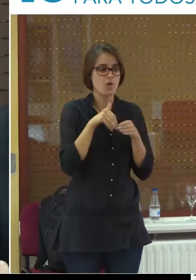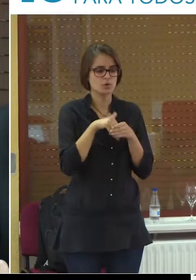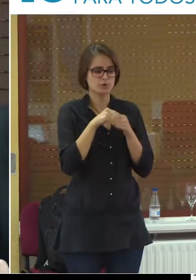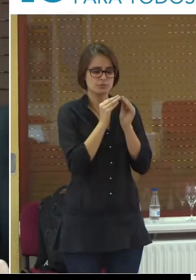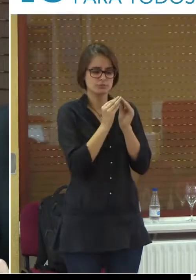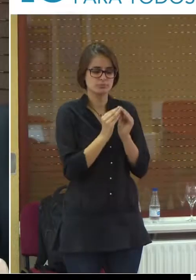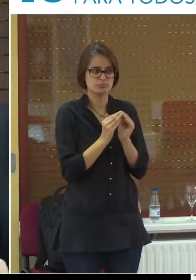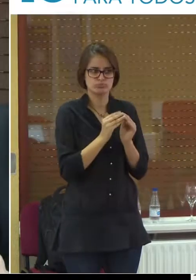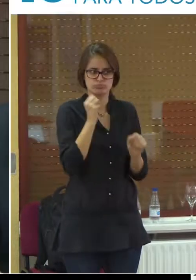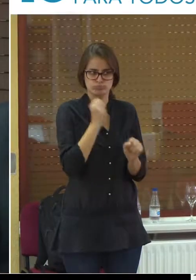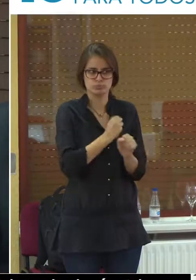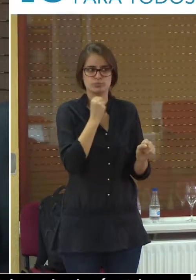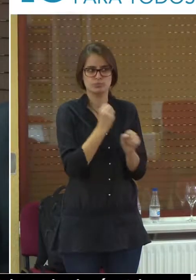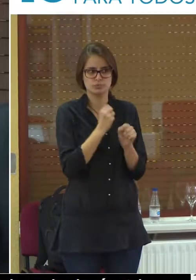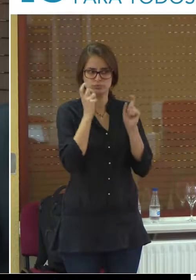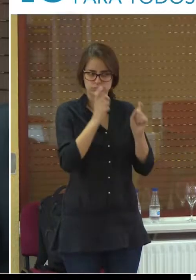laborious.